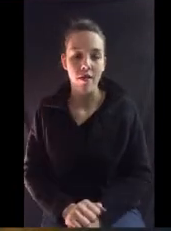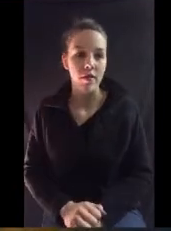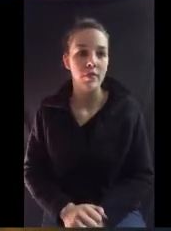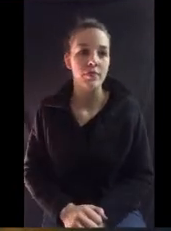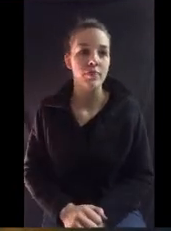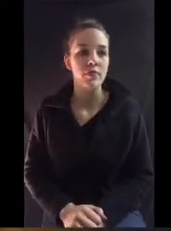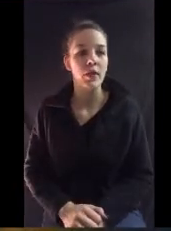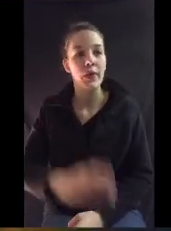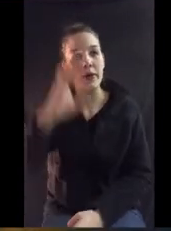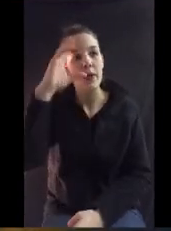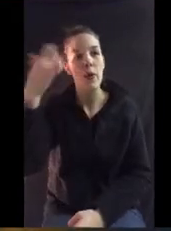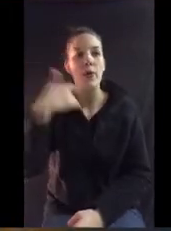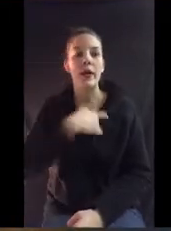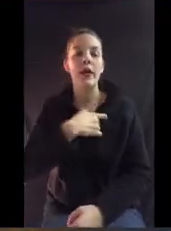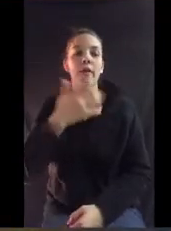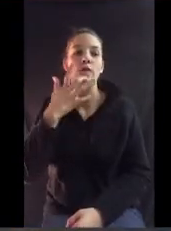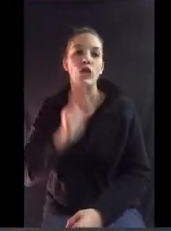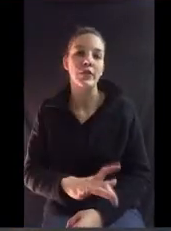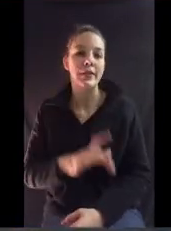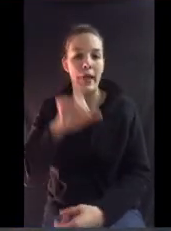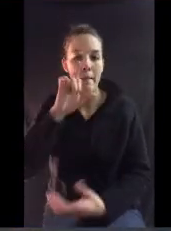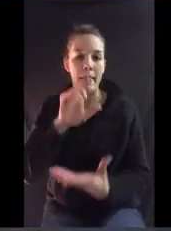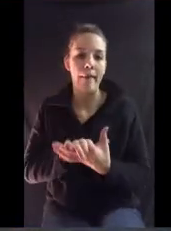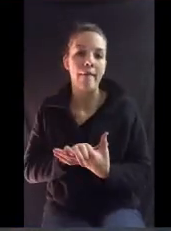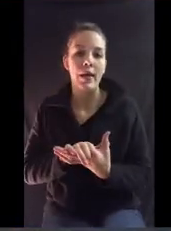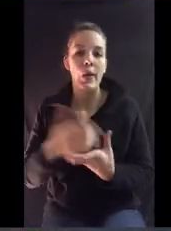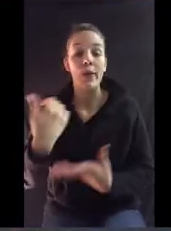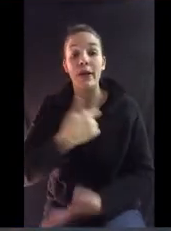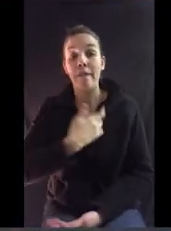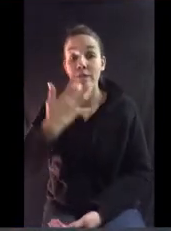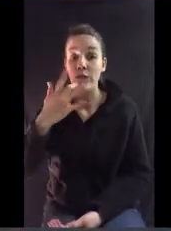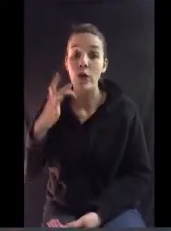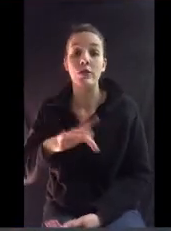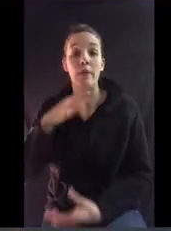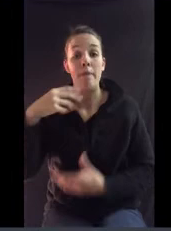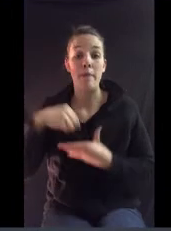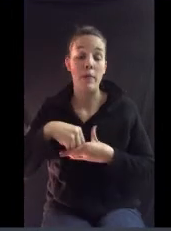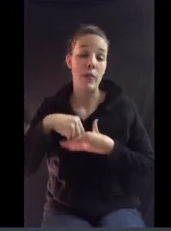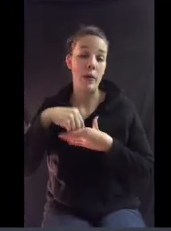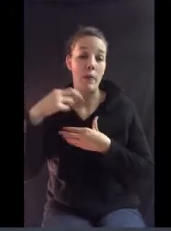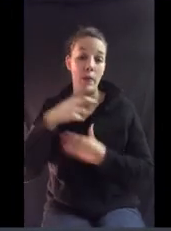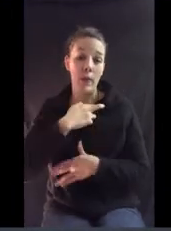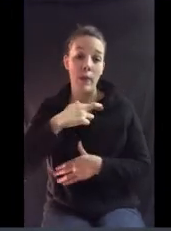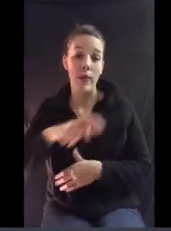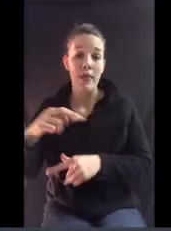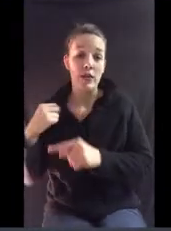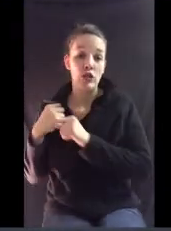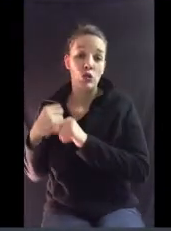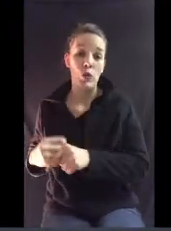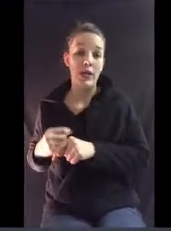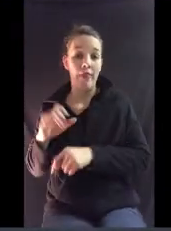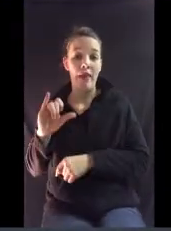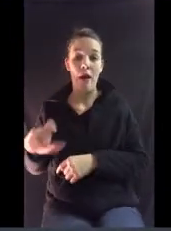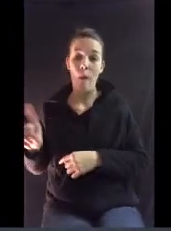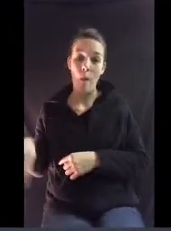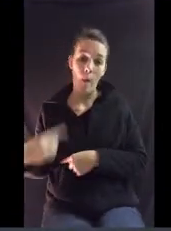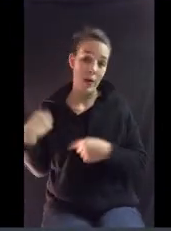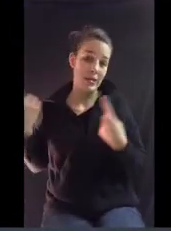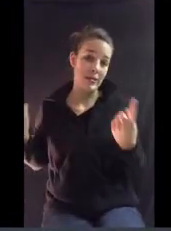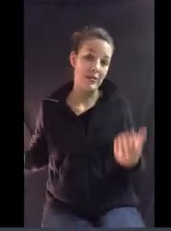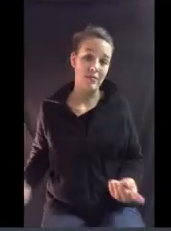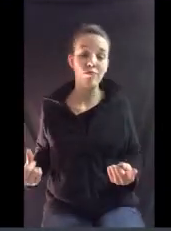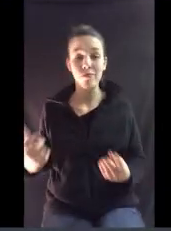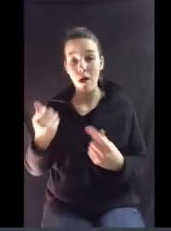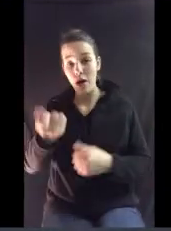a beautiful call. You know, we are fortunate, I believe. We're fortunate to be a part of a religious